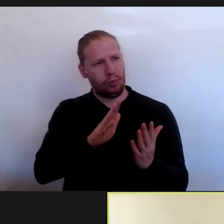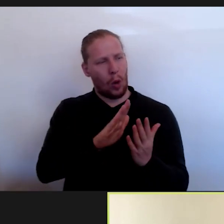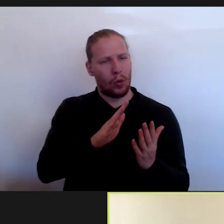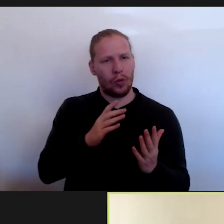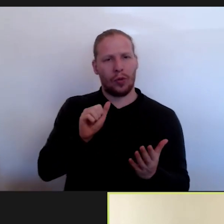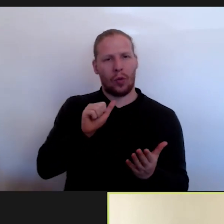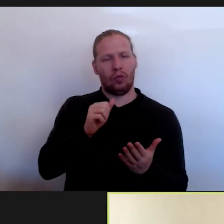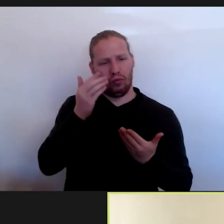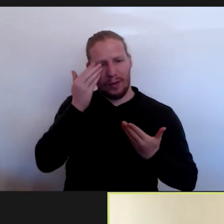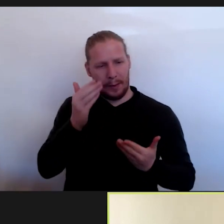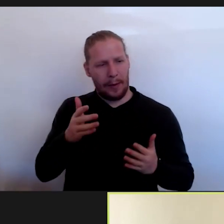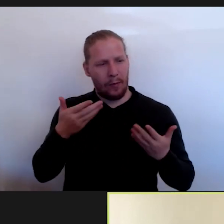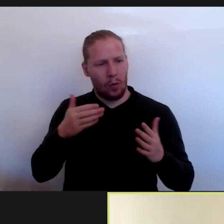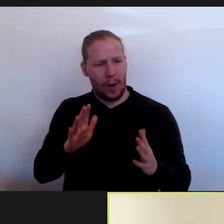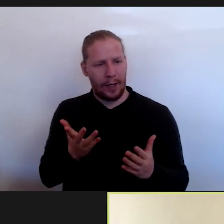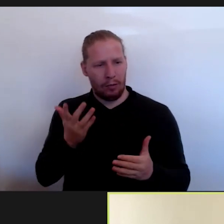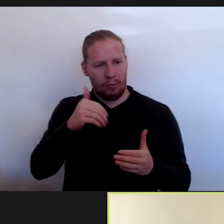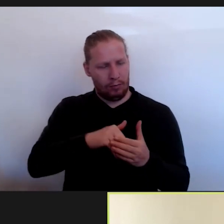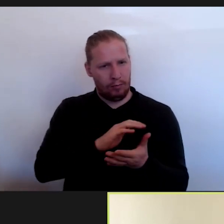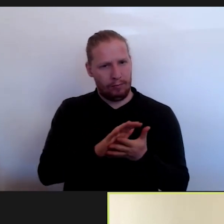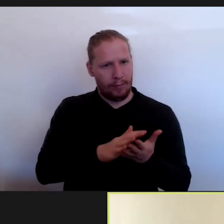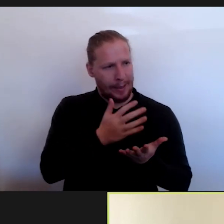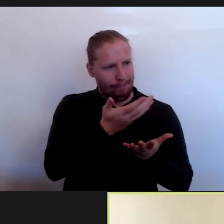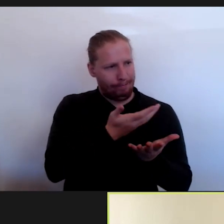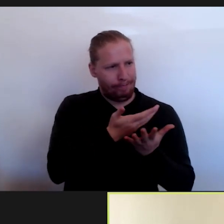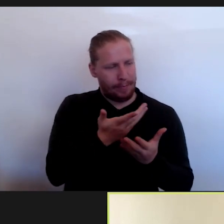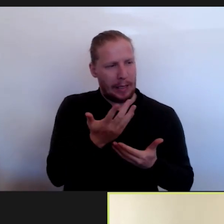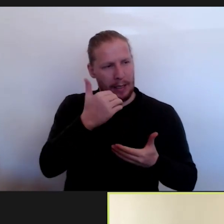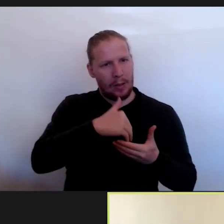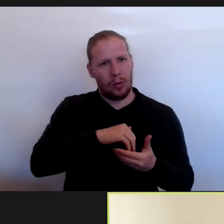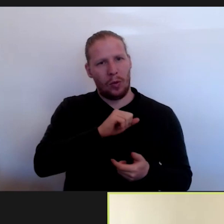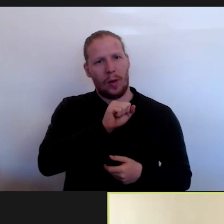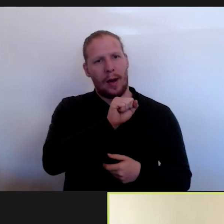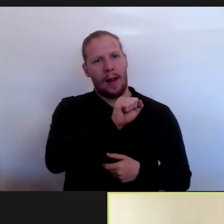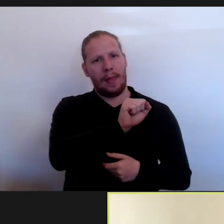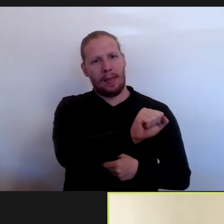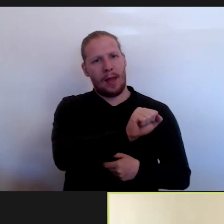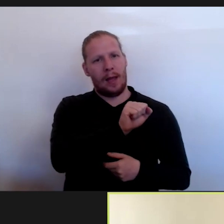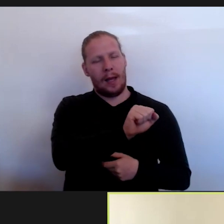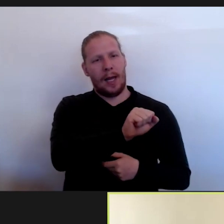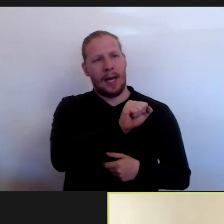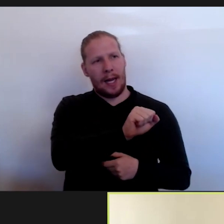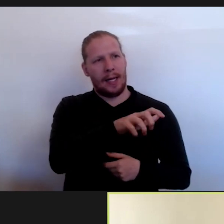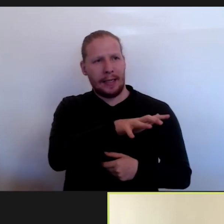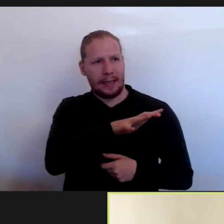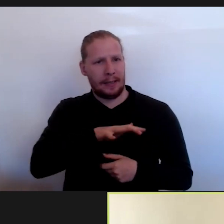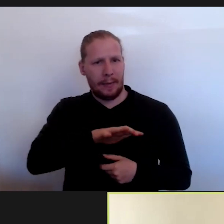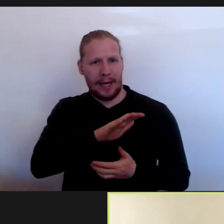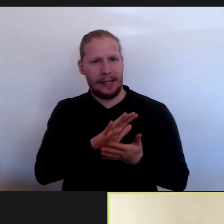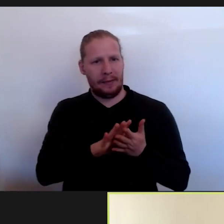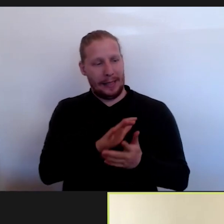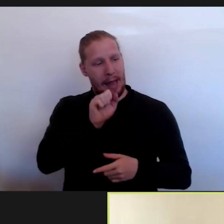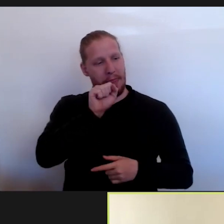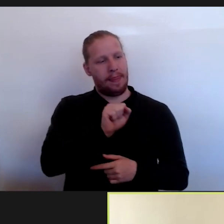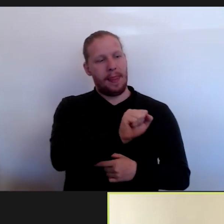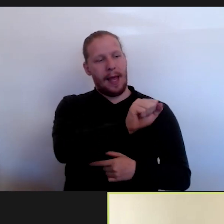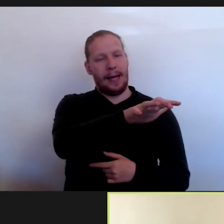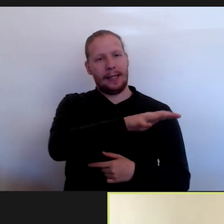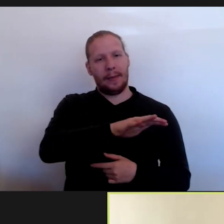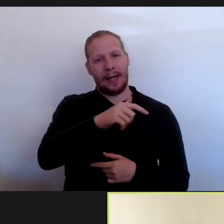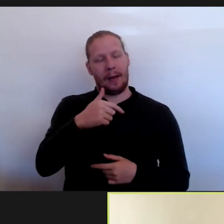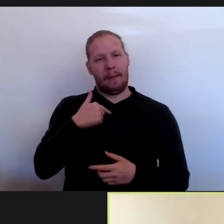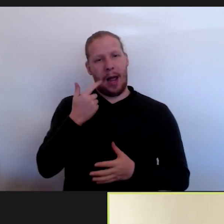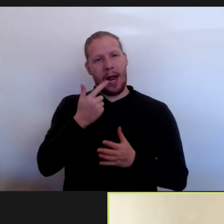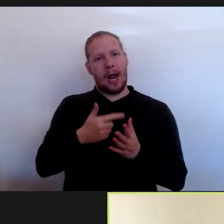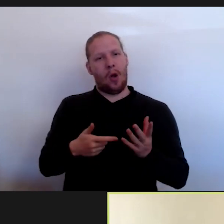meaningfully consulted and included, and then they feel they own this. This is their space. I am only there to facilitate,